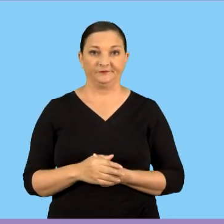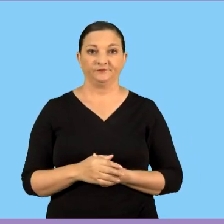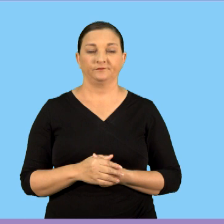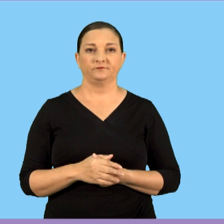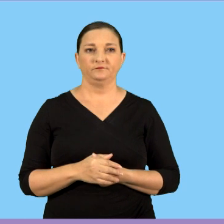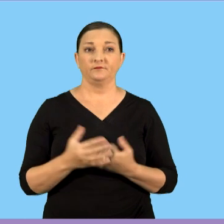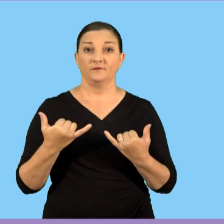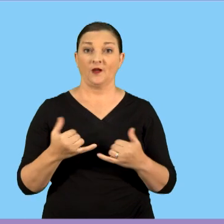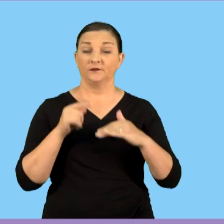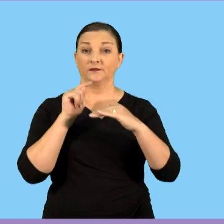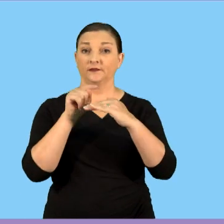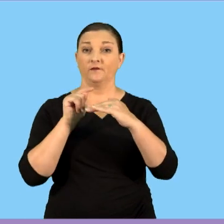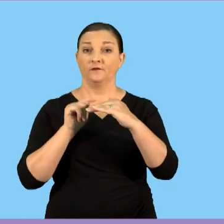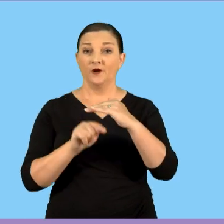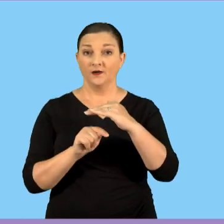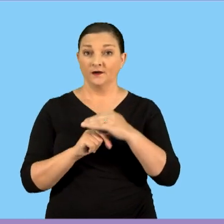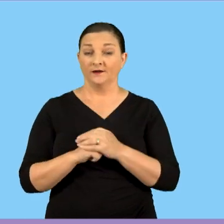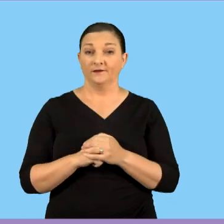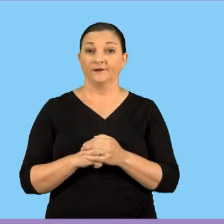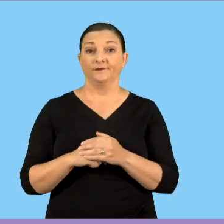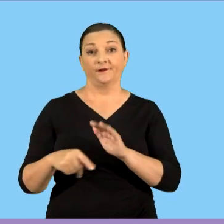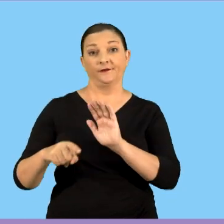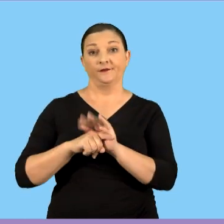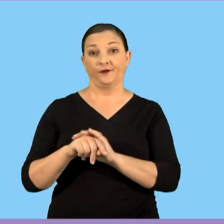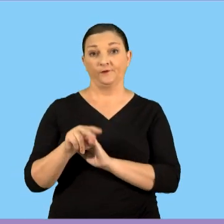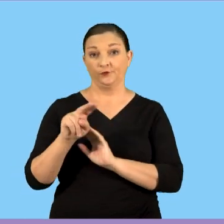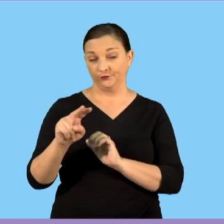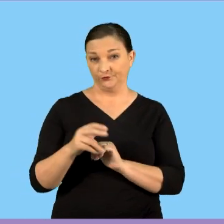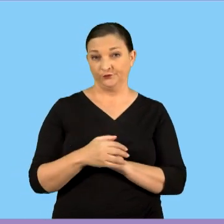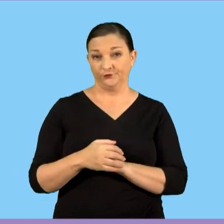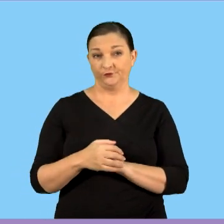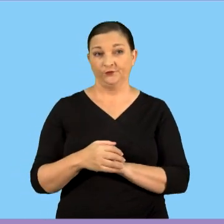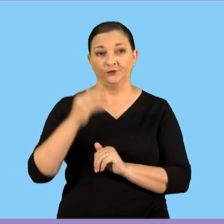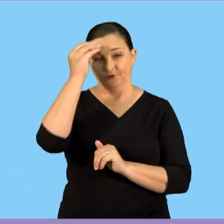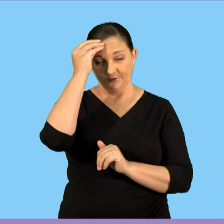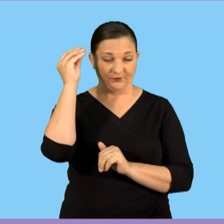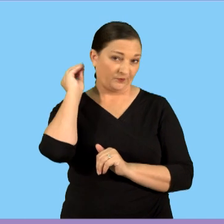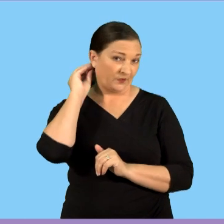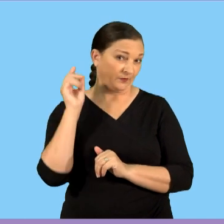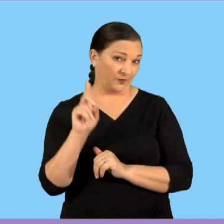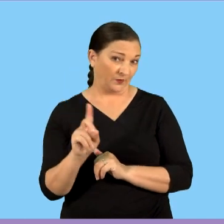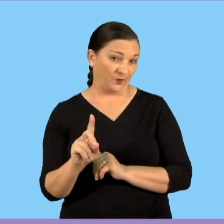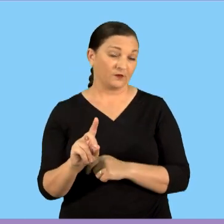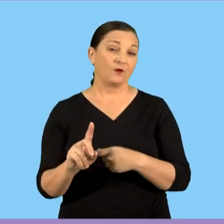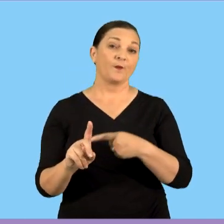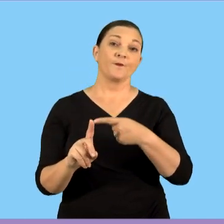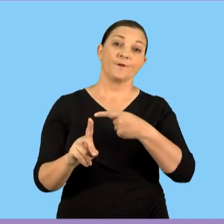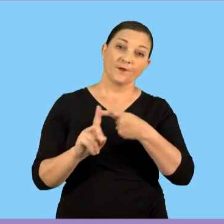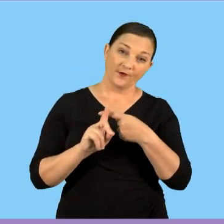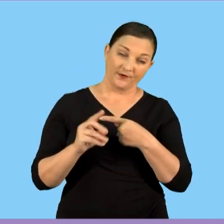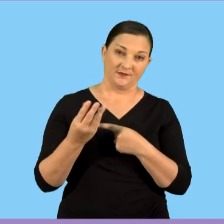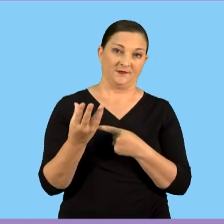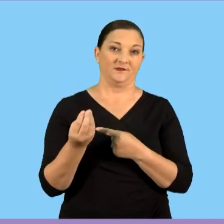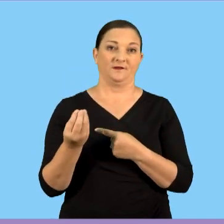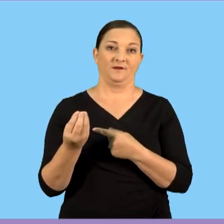positive 8. And when we divide with a negative 2, we just need to remember that we are dividing